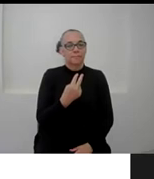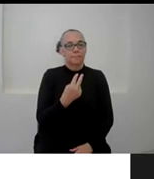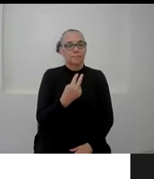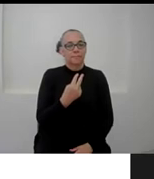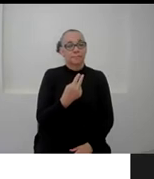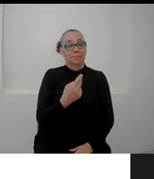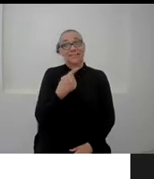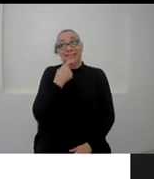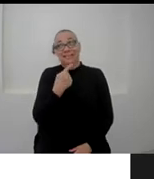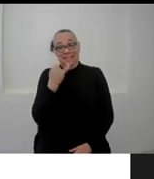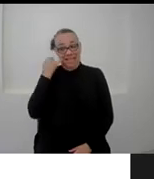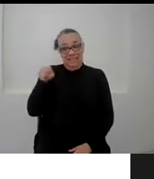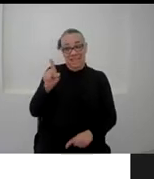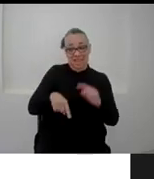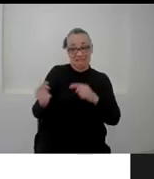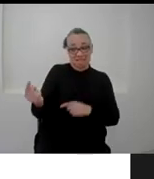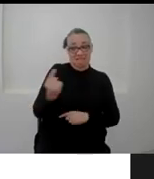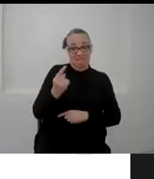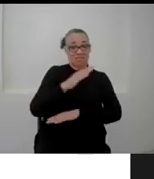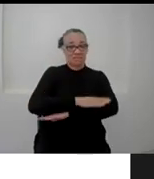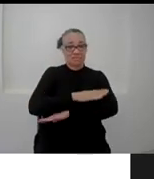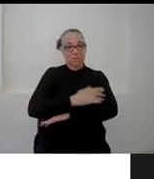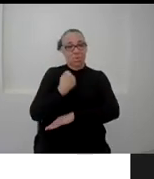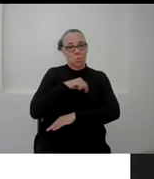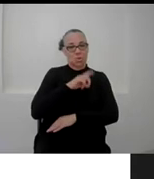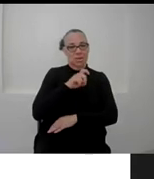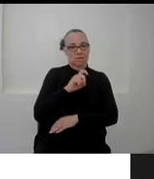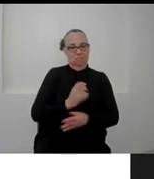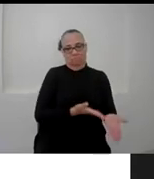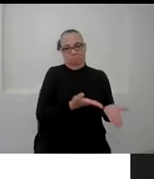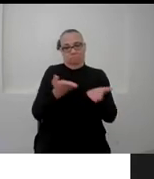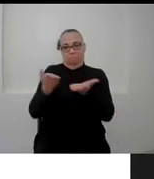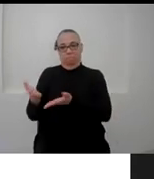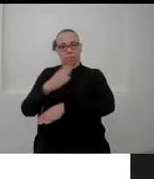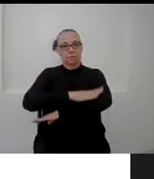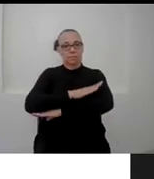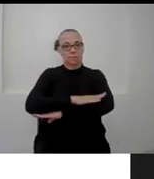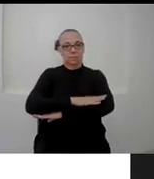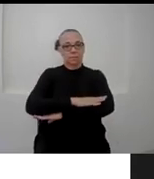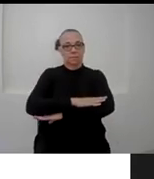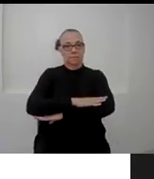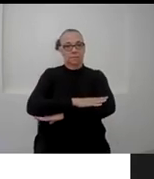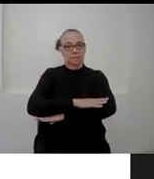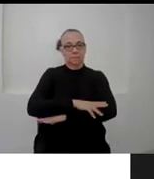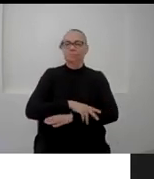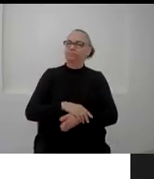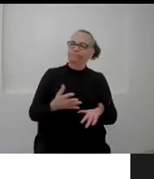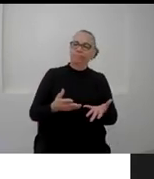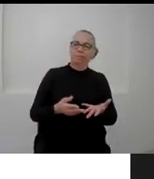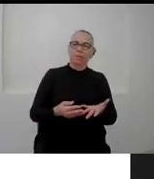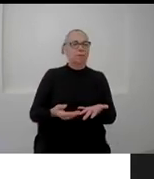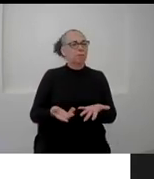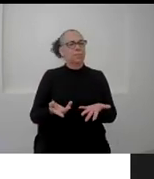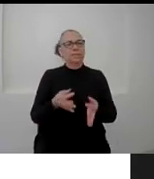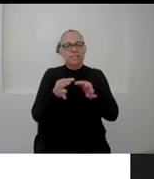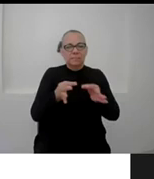if they can't come to the table, we need to take the table to them. And I want to look a little bit about just what some of that